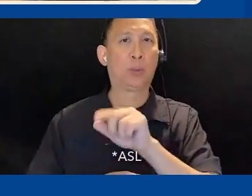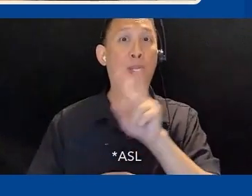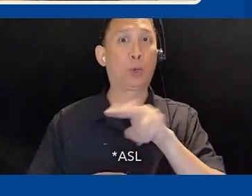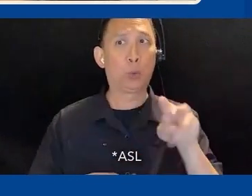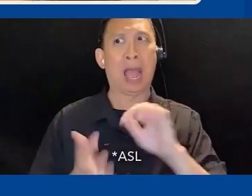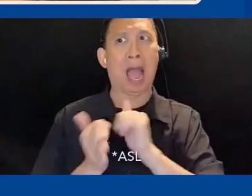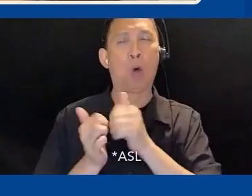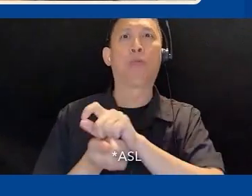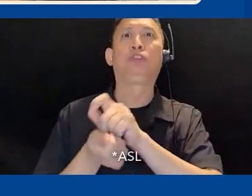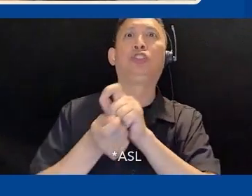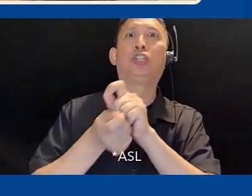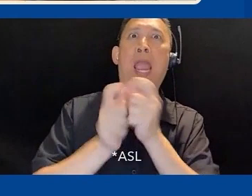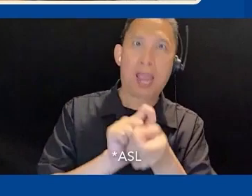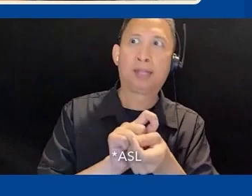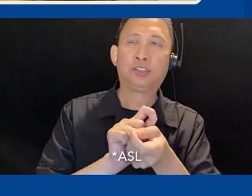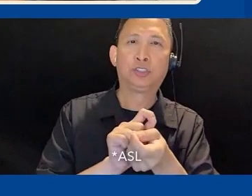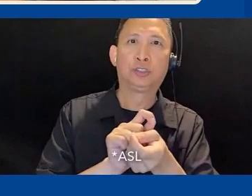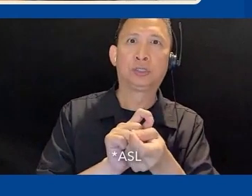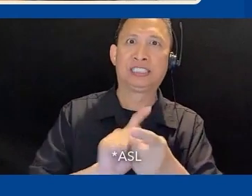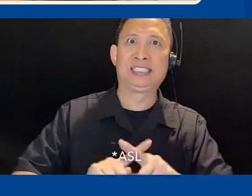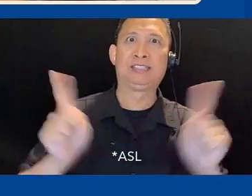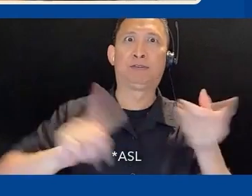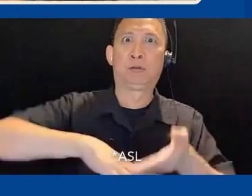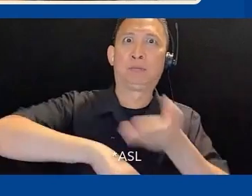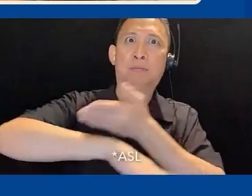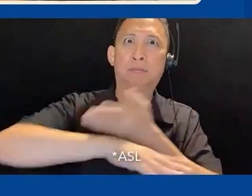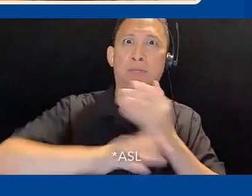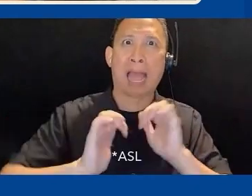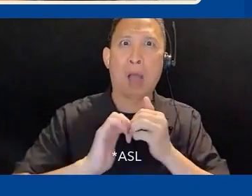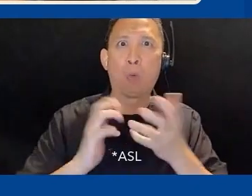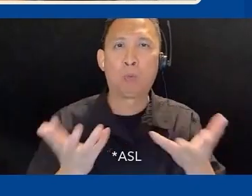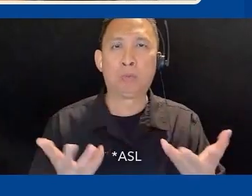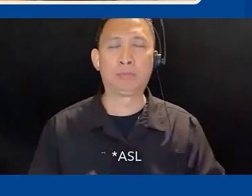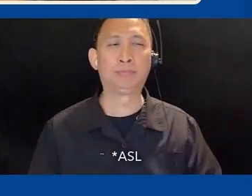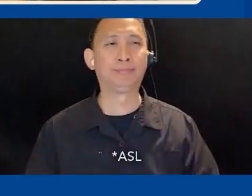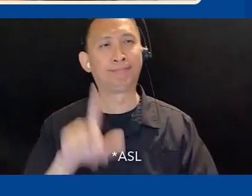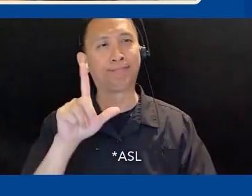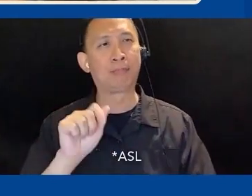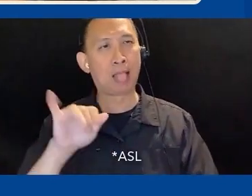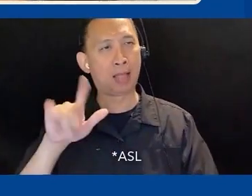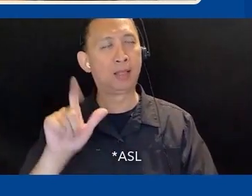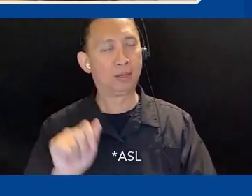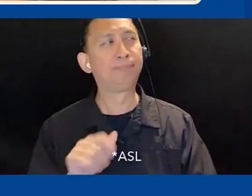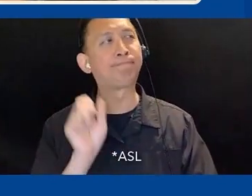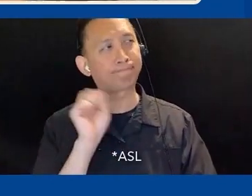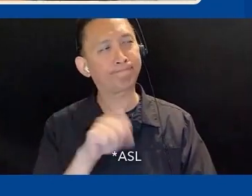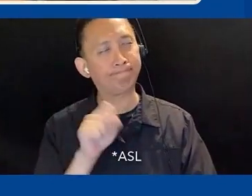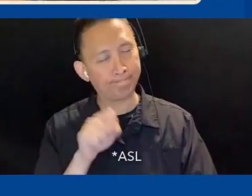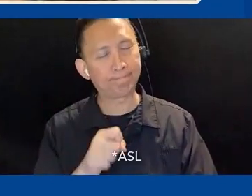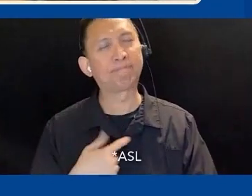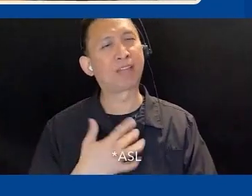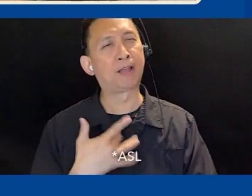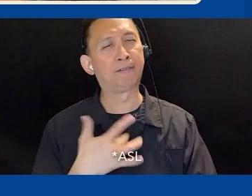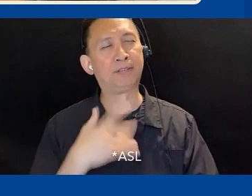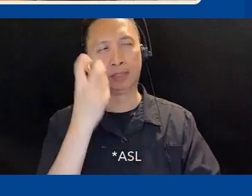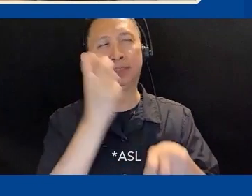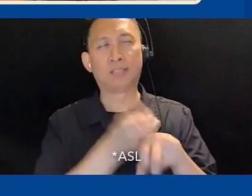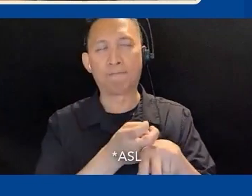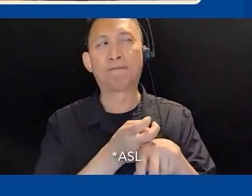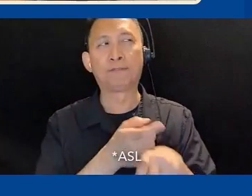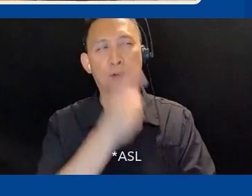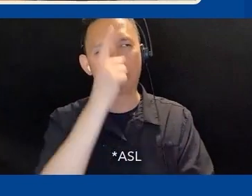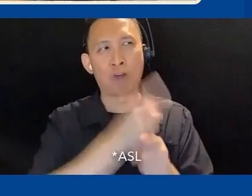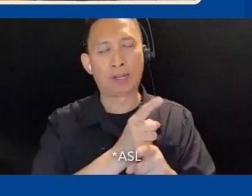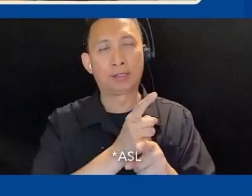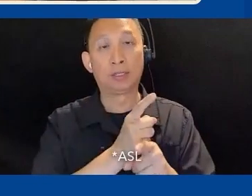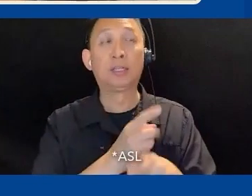Yeah, no, that's such like the hardest part of organizing. I feel like it's almost like once you identify an issue